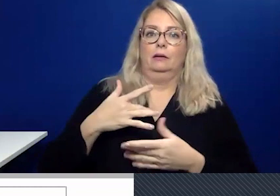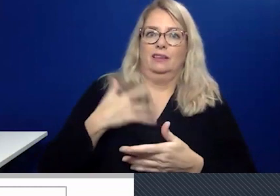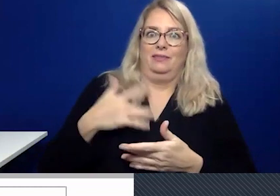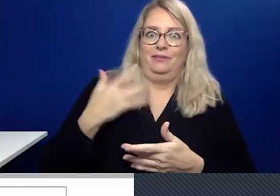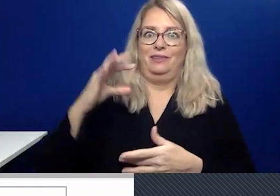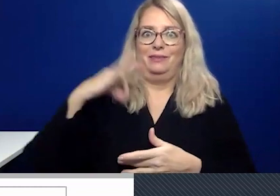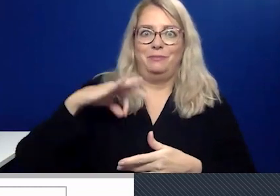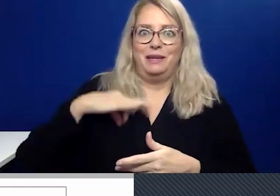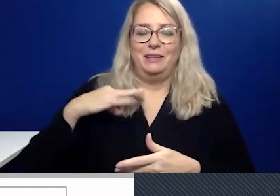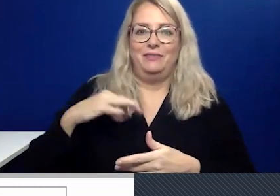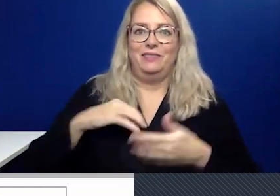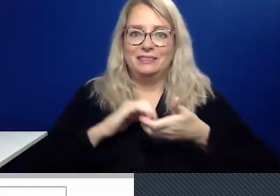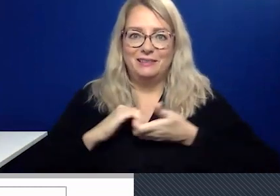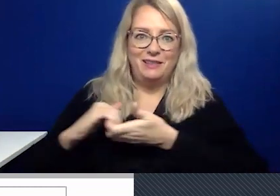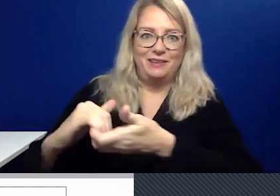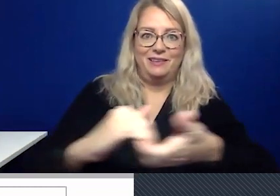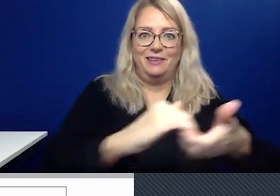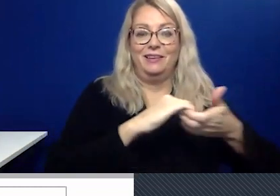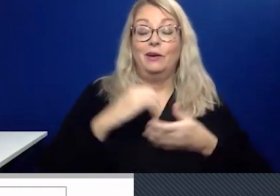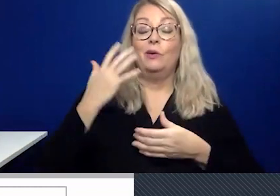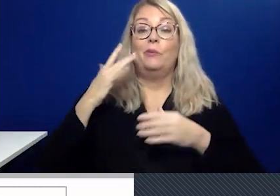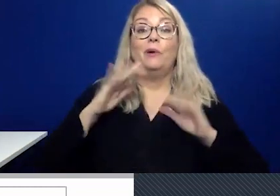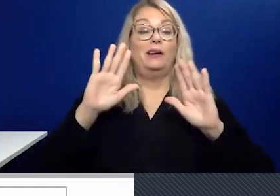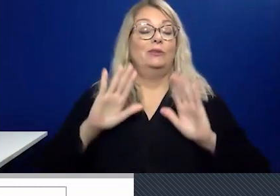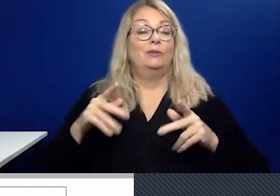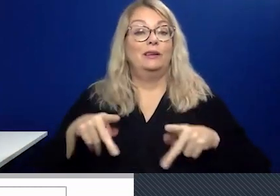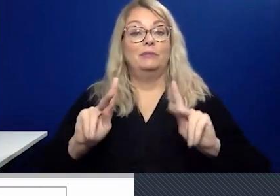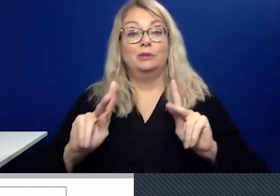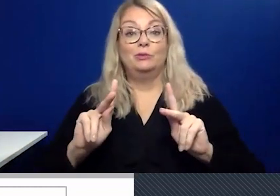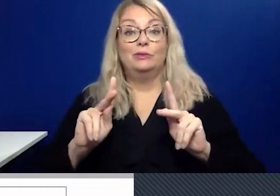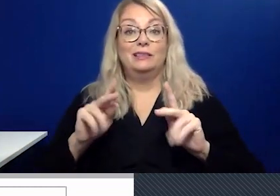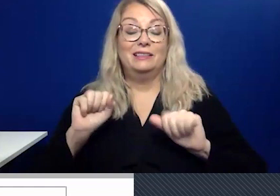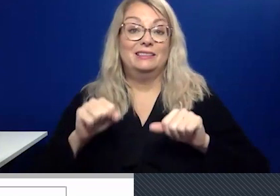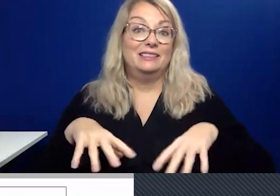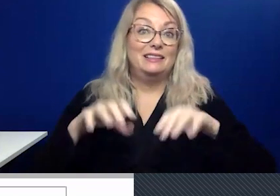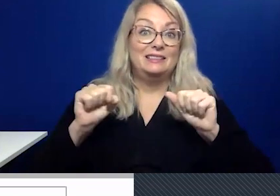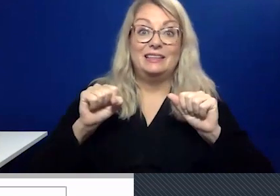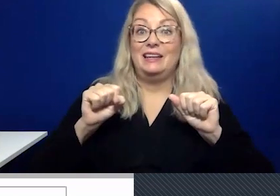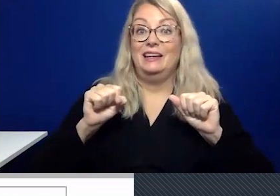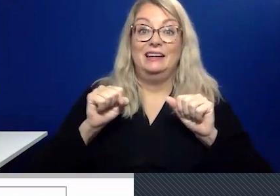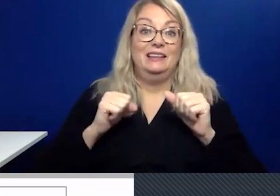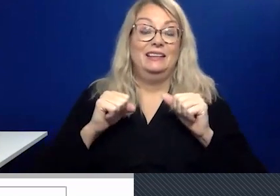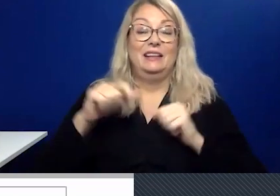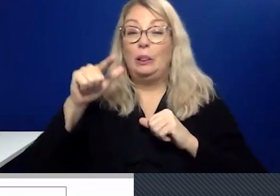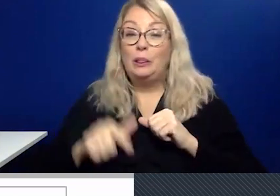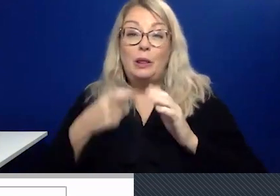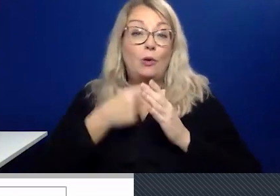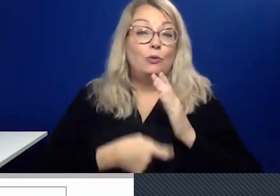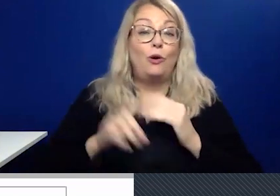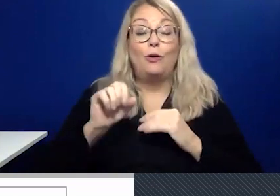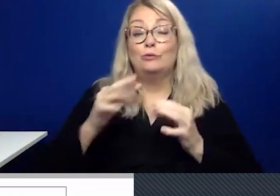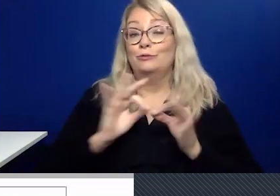that collaboration because these are great opportunities for them, and they're getting to take it in some cases at a very low cost or no cost at